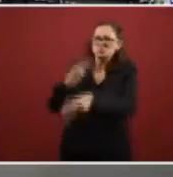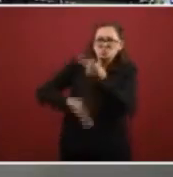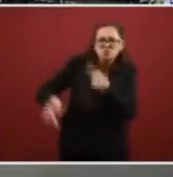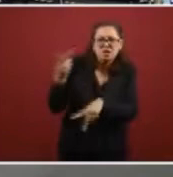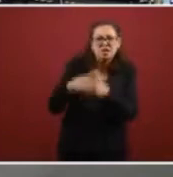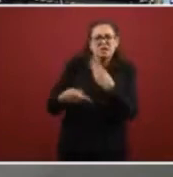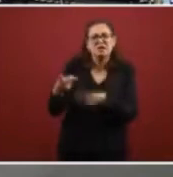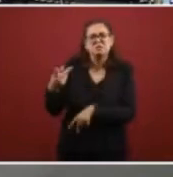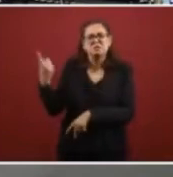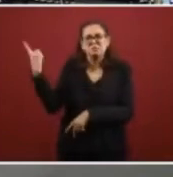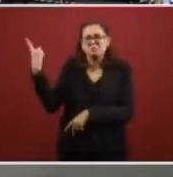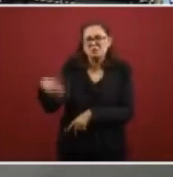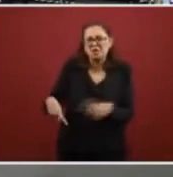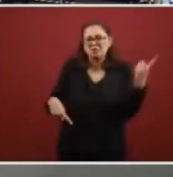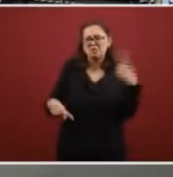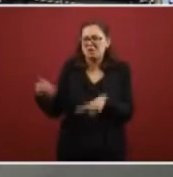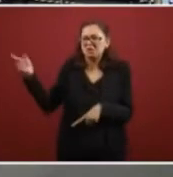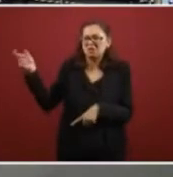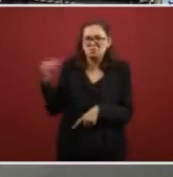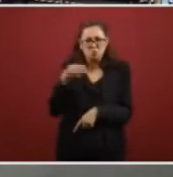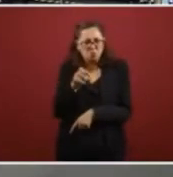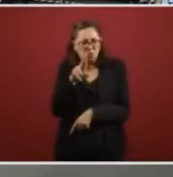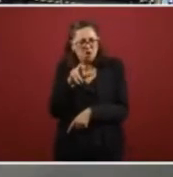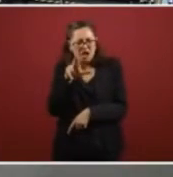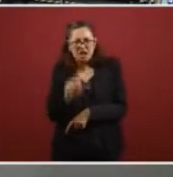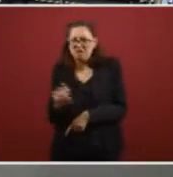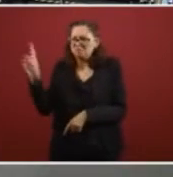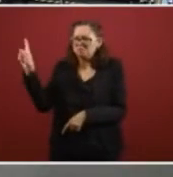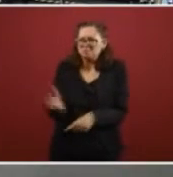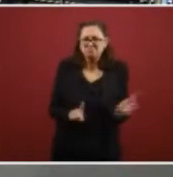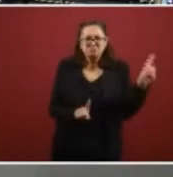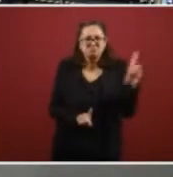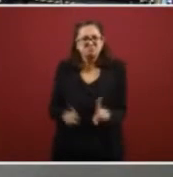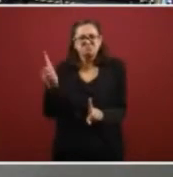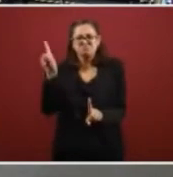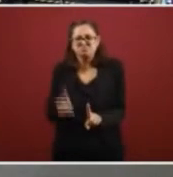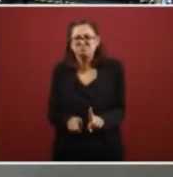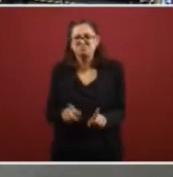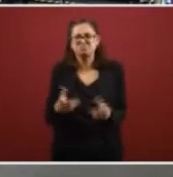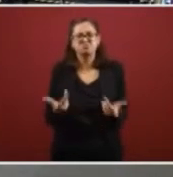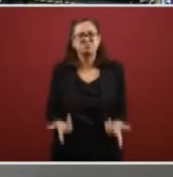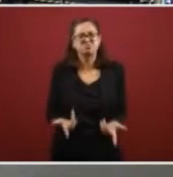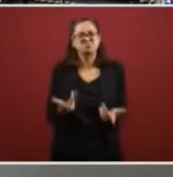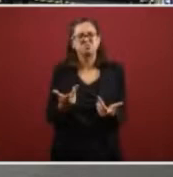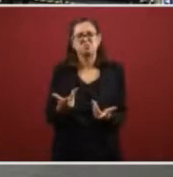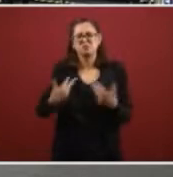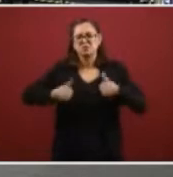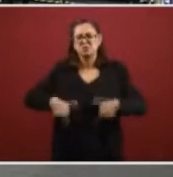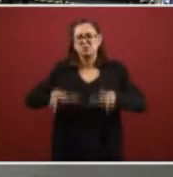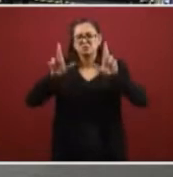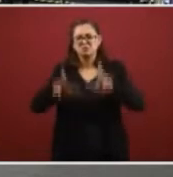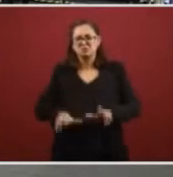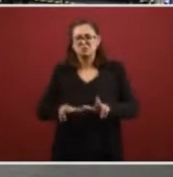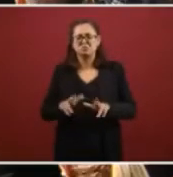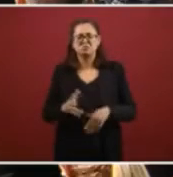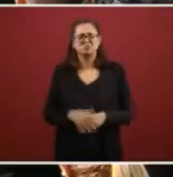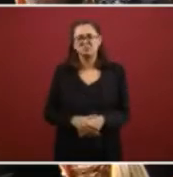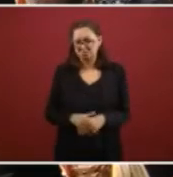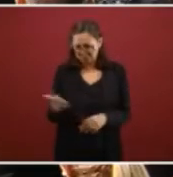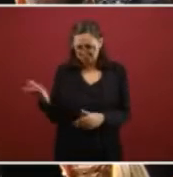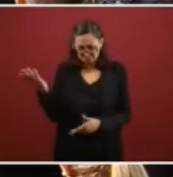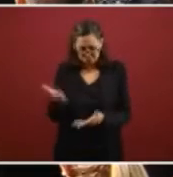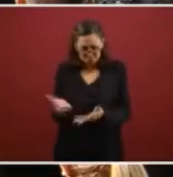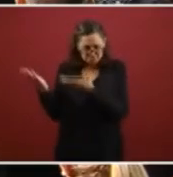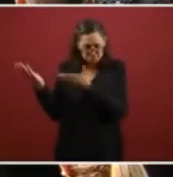Will they continue these that were sent by these people? He says the ones that are sent by, say, representatives.